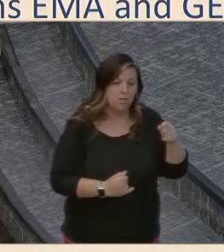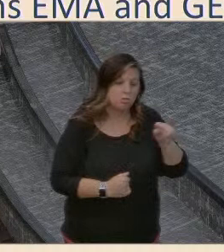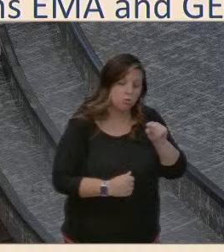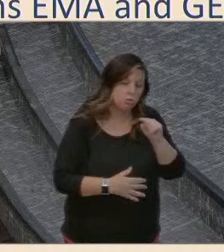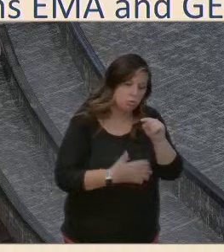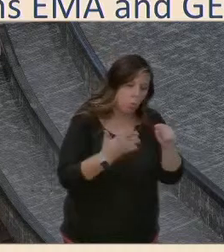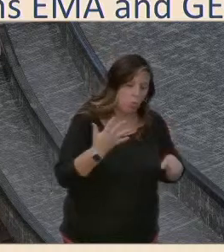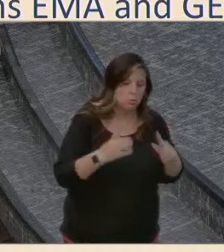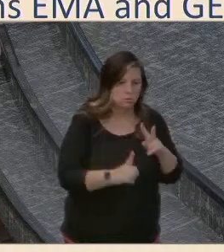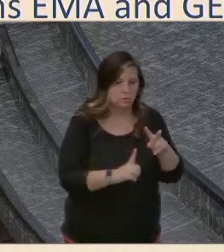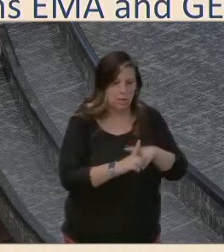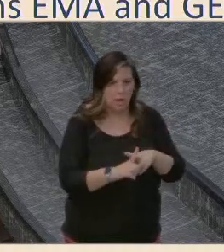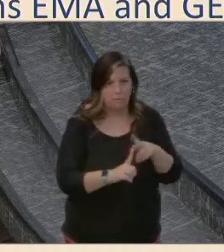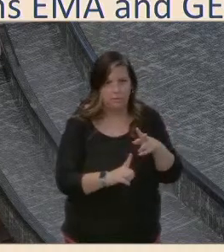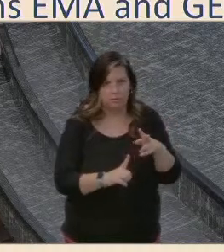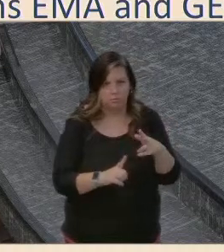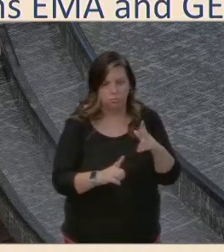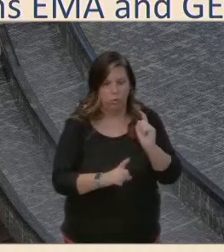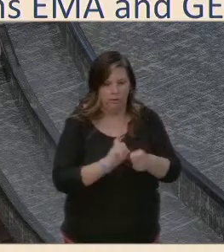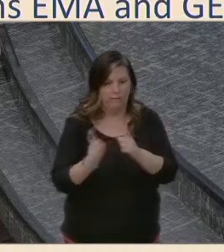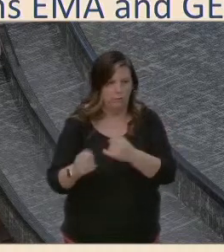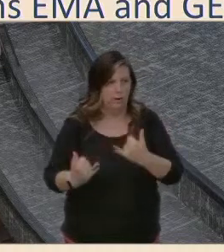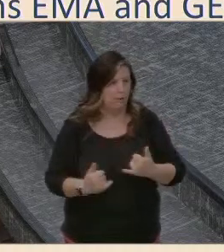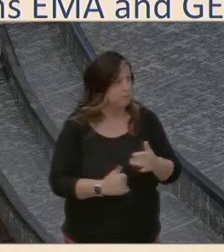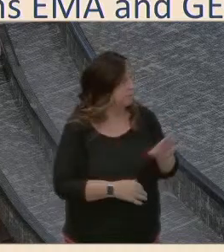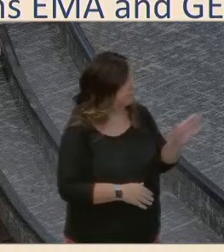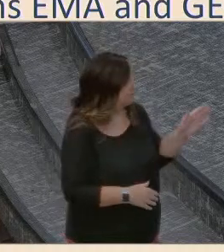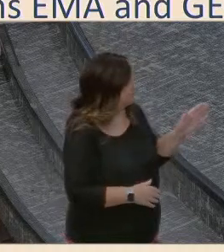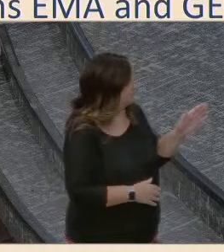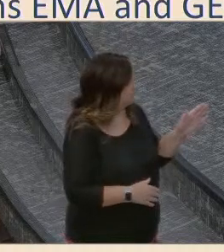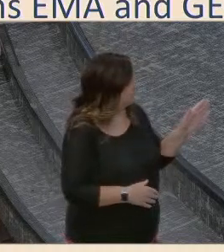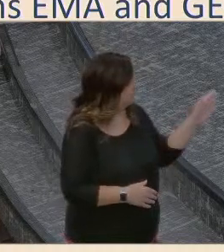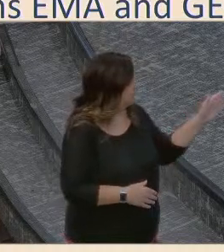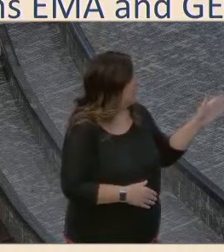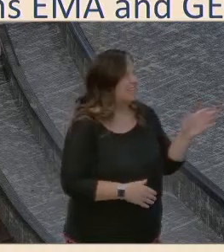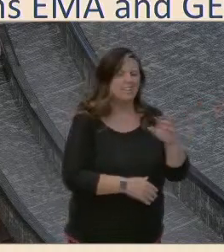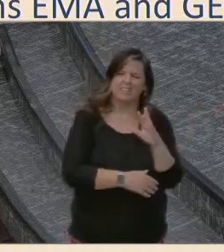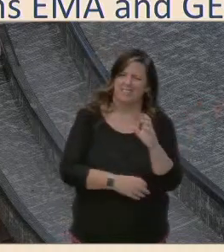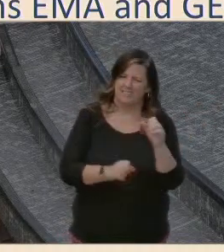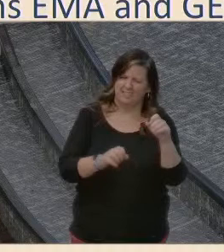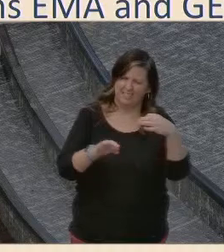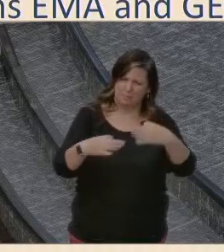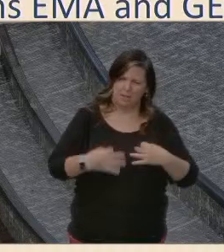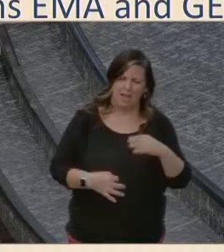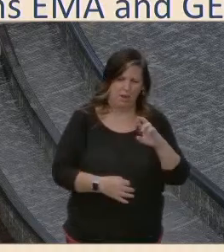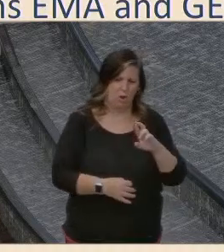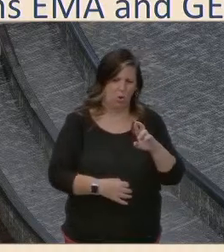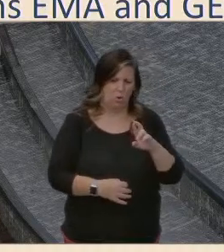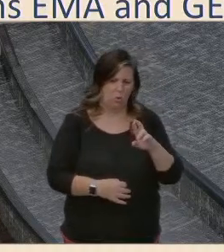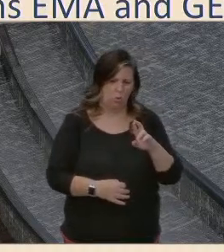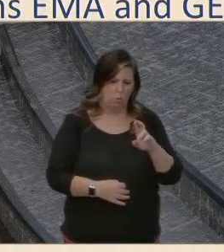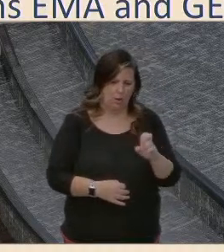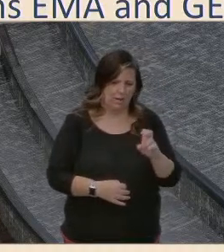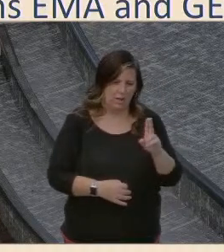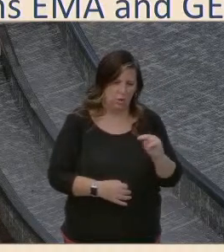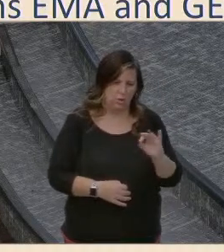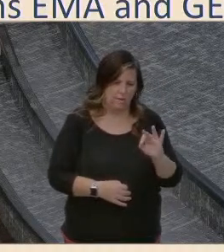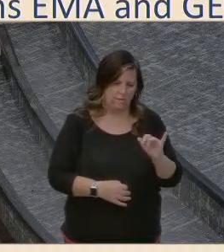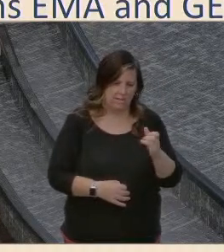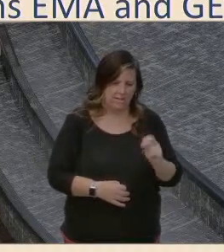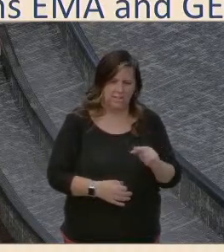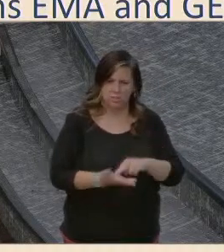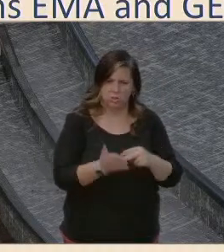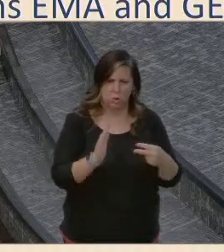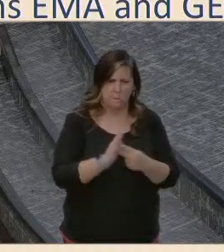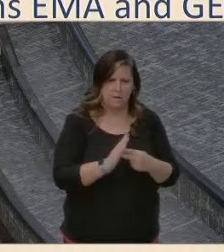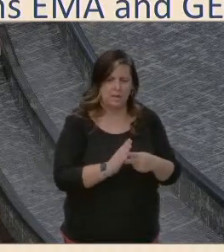And then, ma'am. Could you define reunification? Are you talking about getting kids back together with their